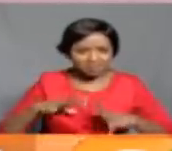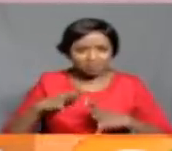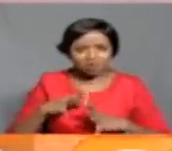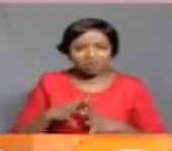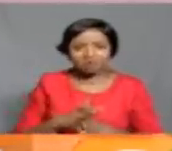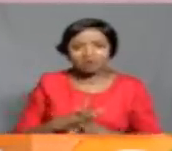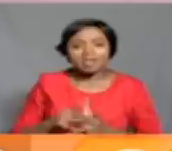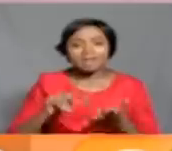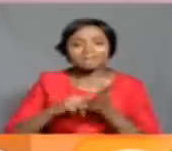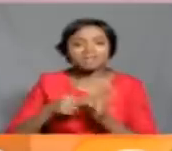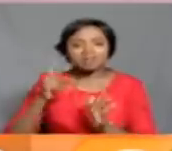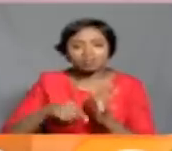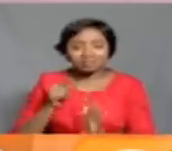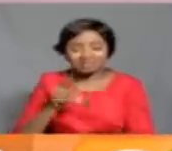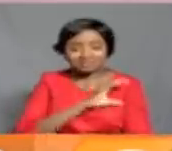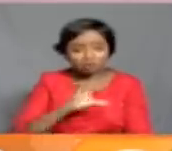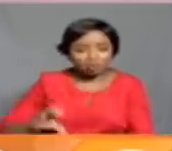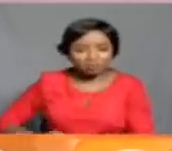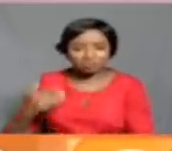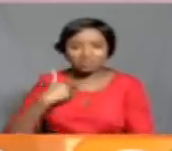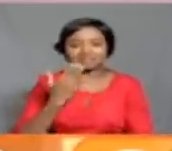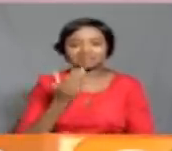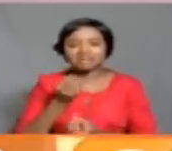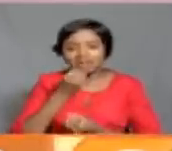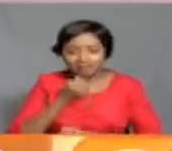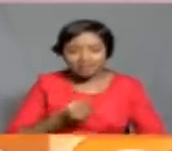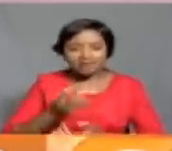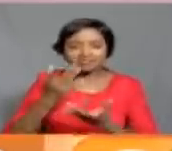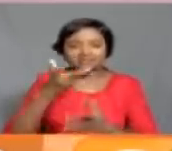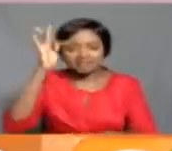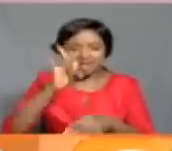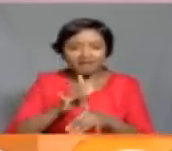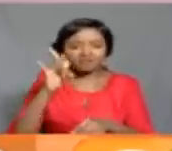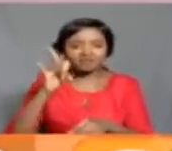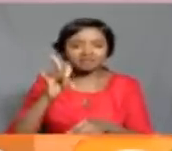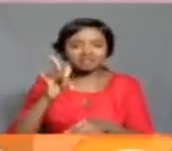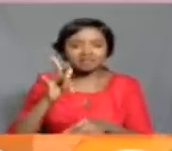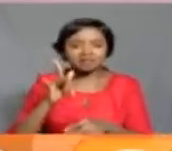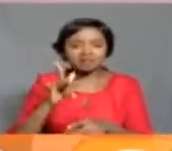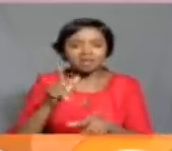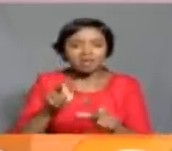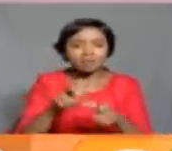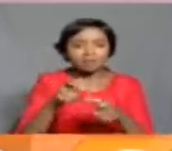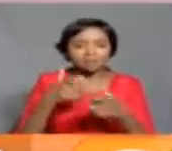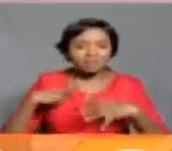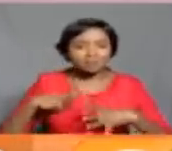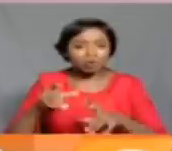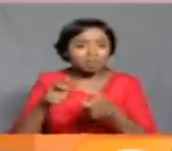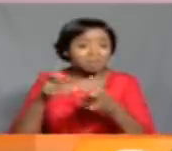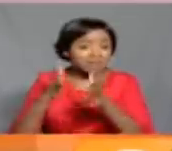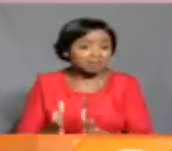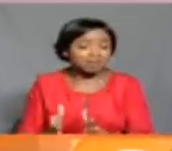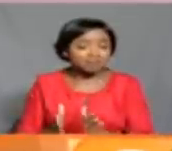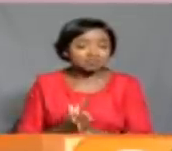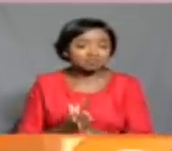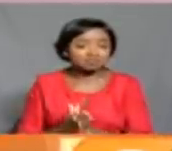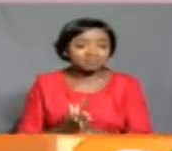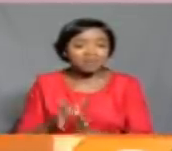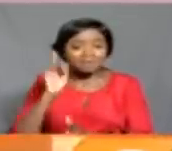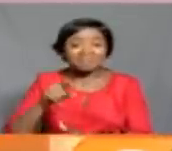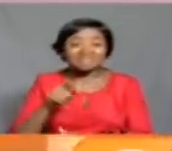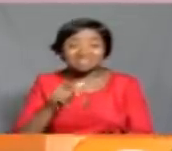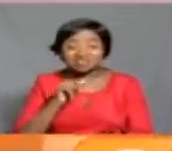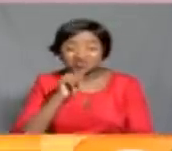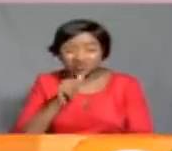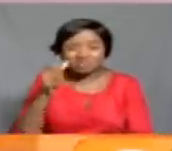broadcasters meant that the commission has directed that the affected broadcasters should not be suspended